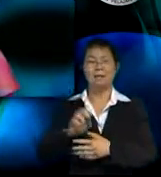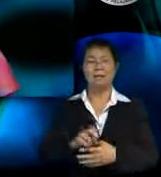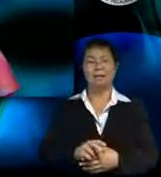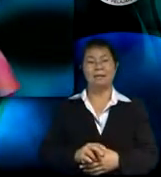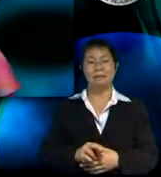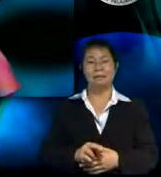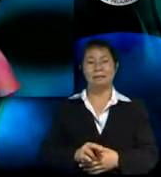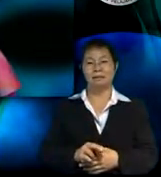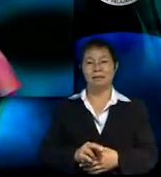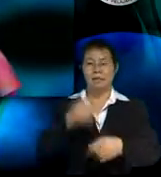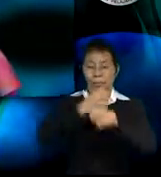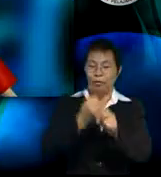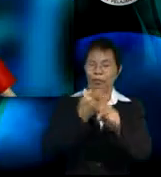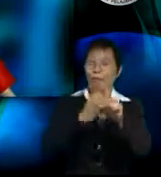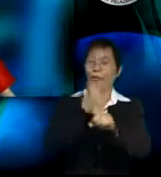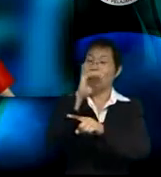Electrolytes are made up of ions.